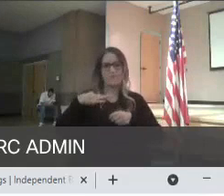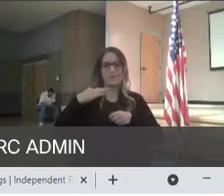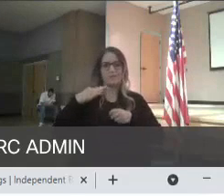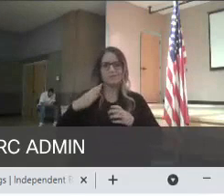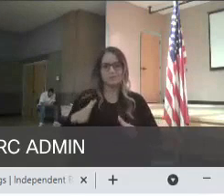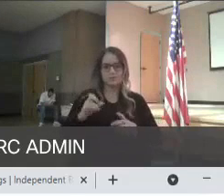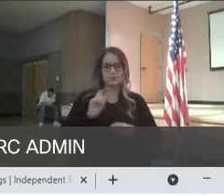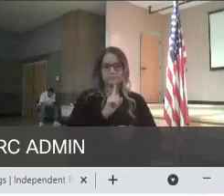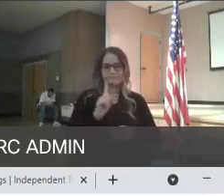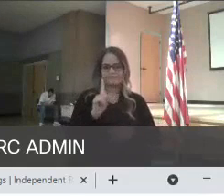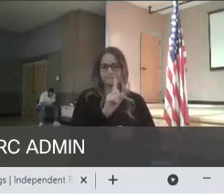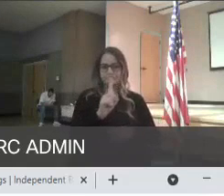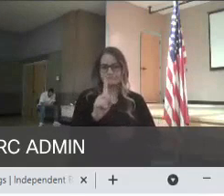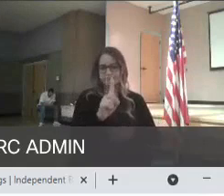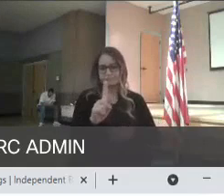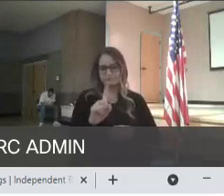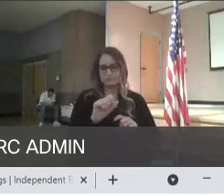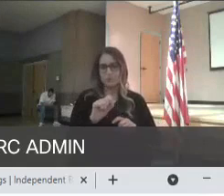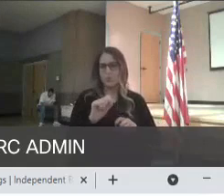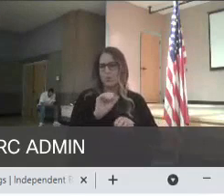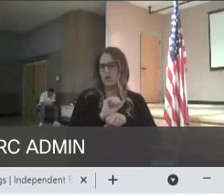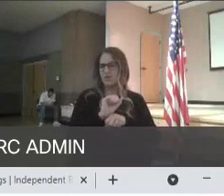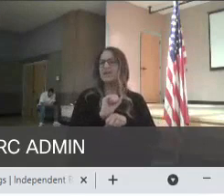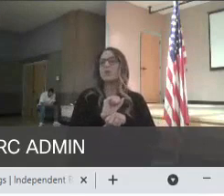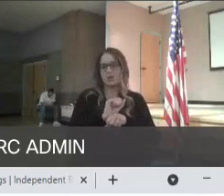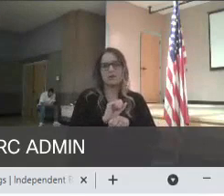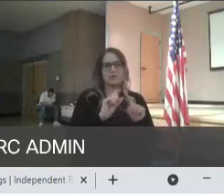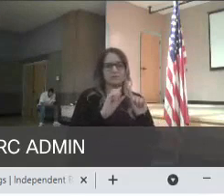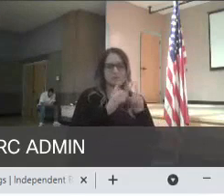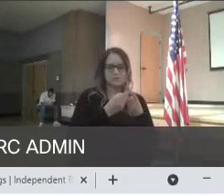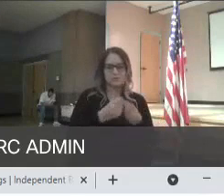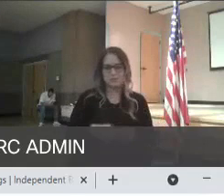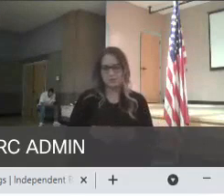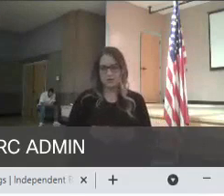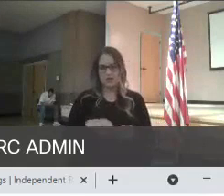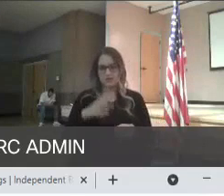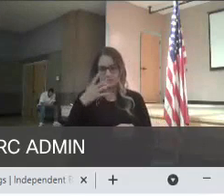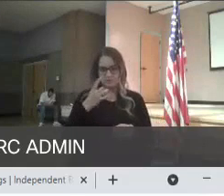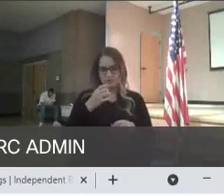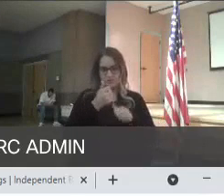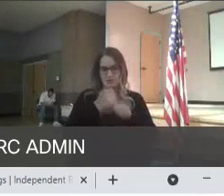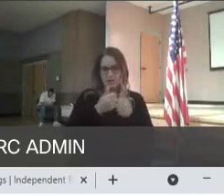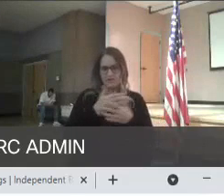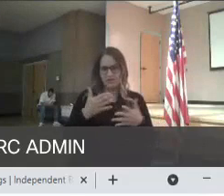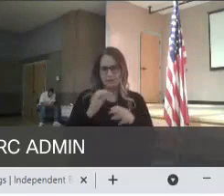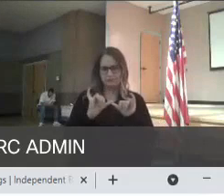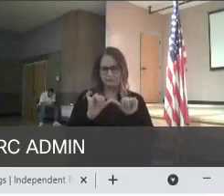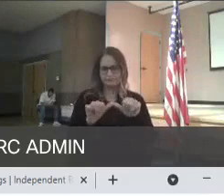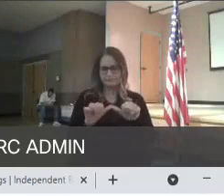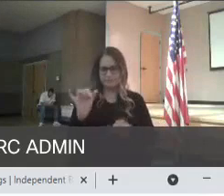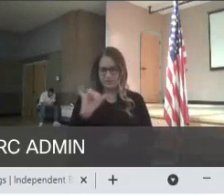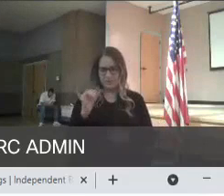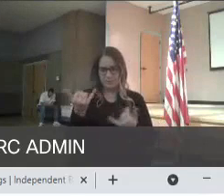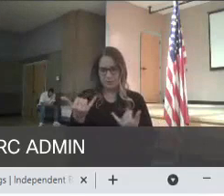working in the districts. But I like to everything to be the same like it is right